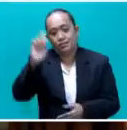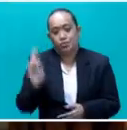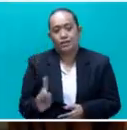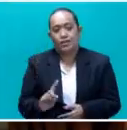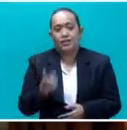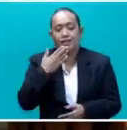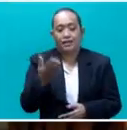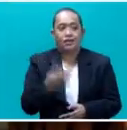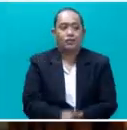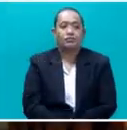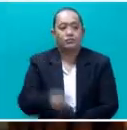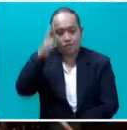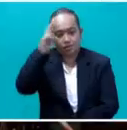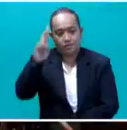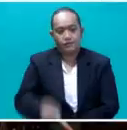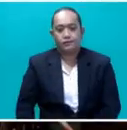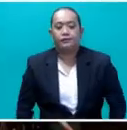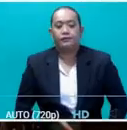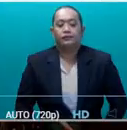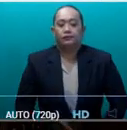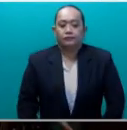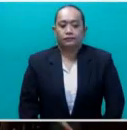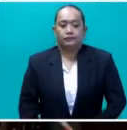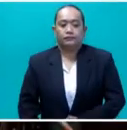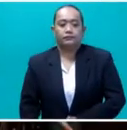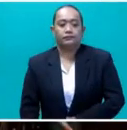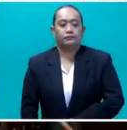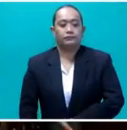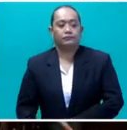Thank you, Mr. Speaker, sir. I thank the Honourable Minister for his statement.